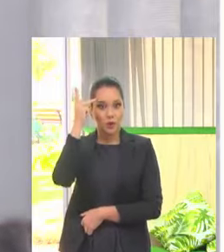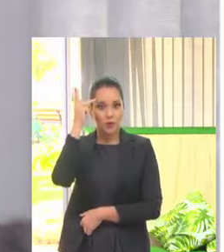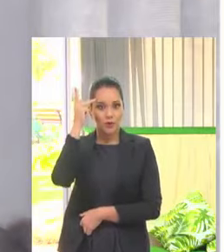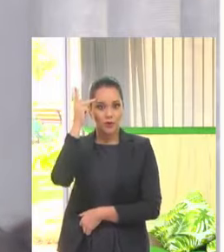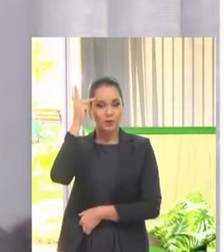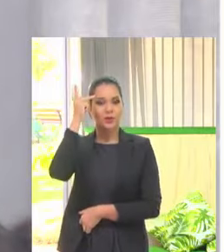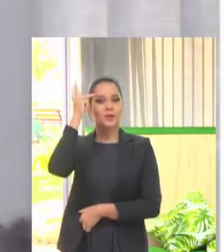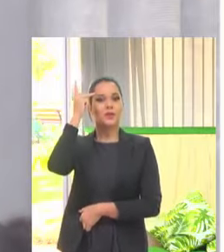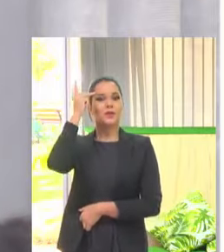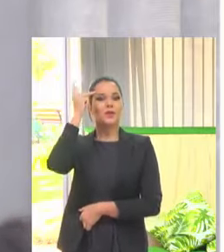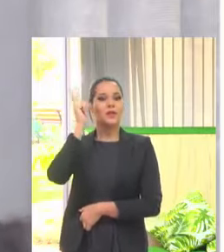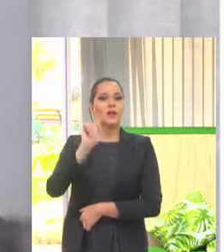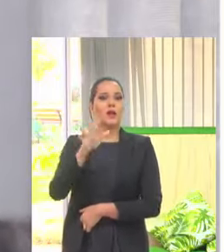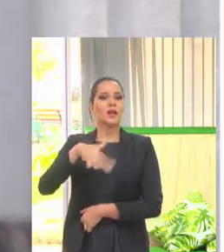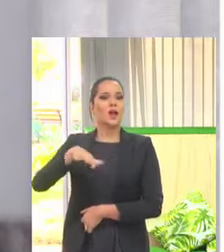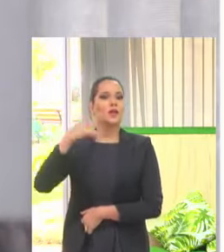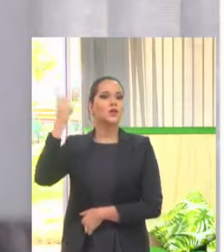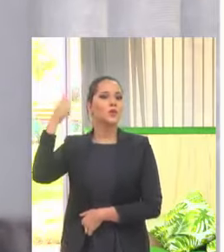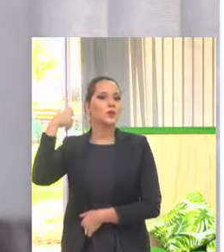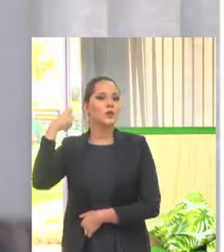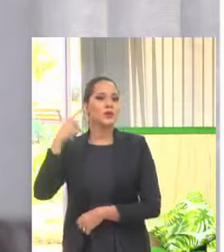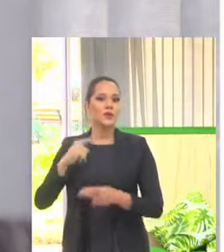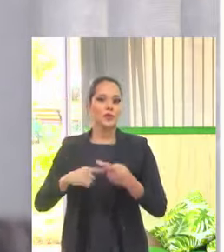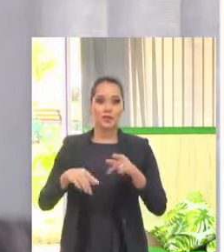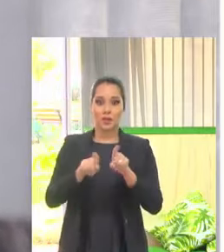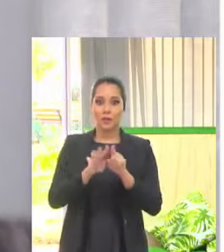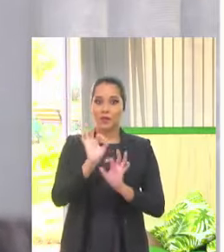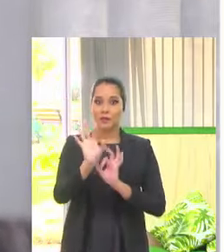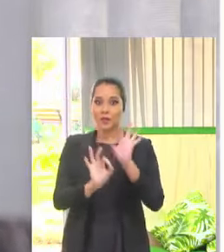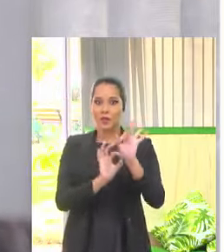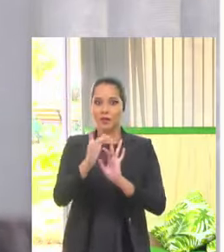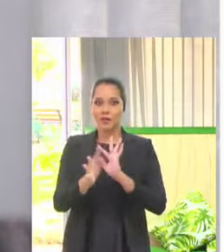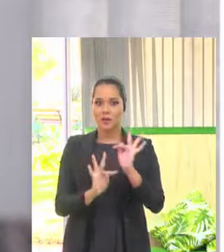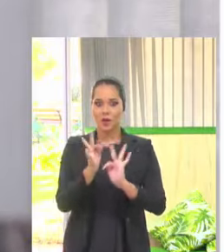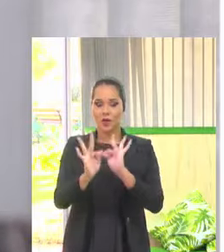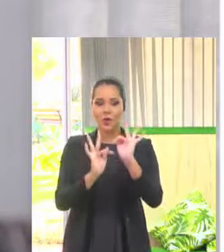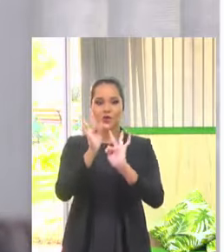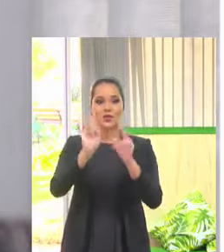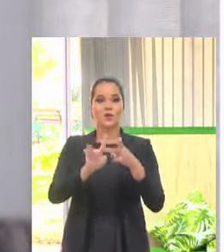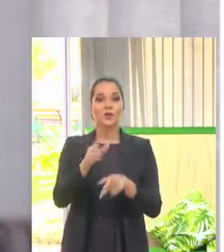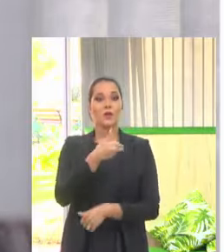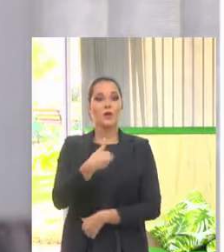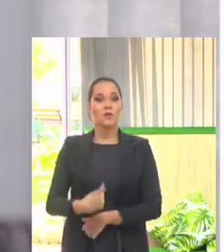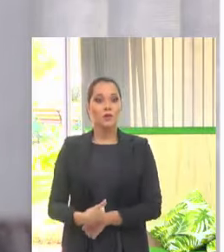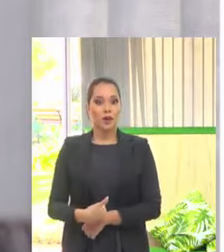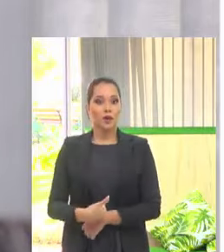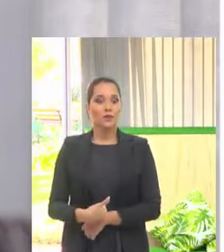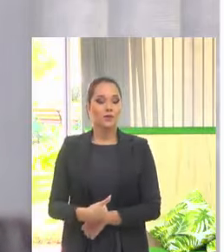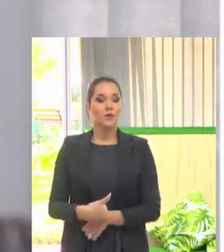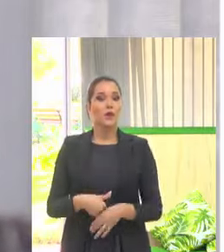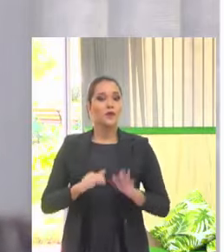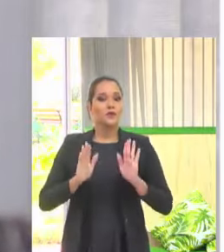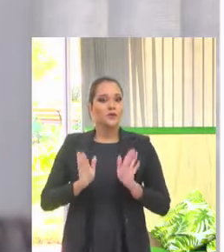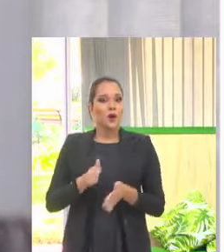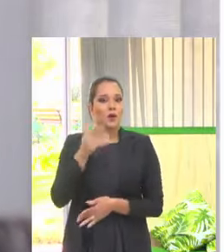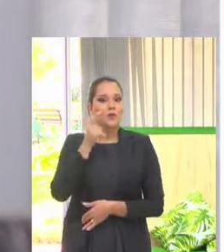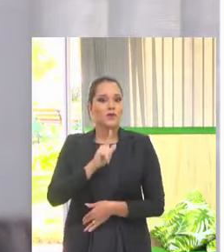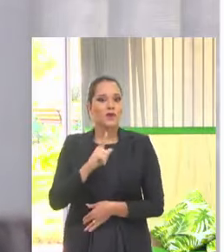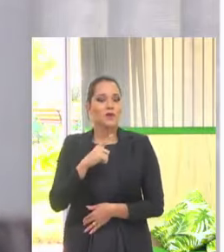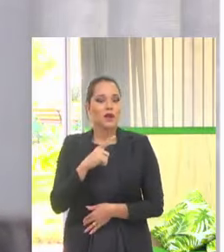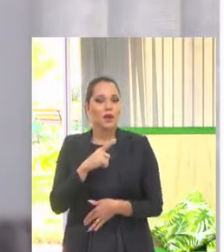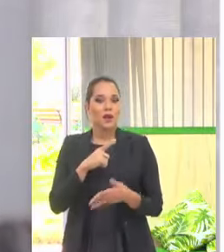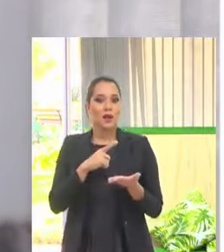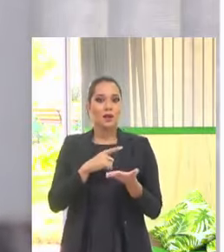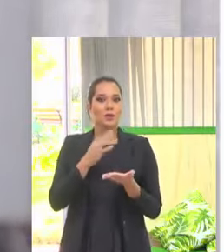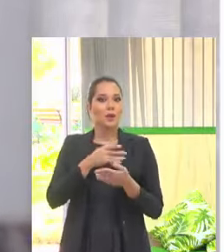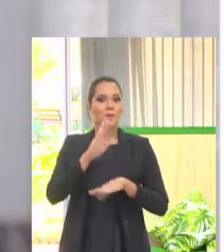policymakers, people from tech experts, and government and civil society were able to deep dive